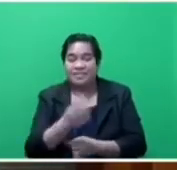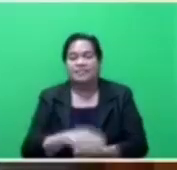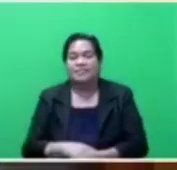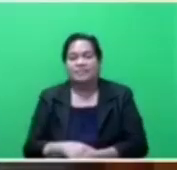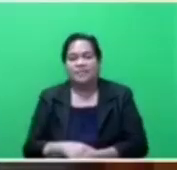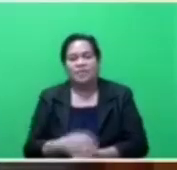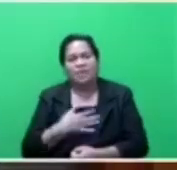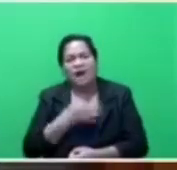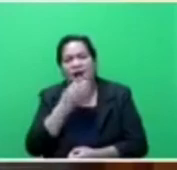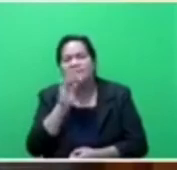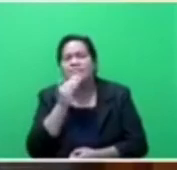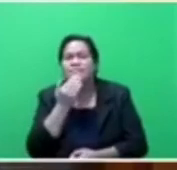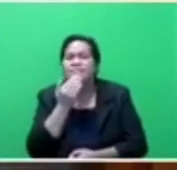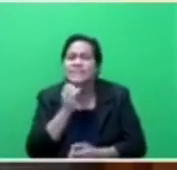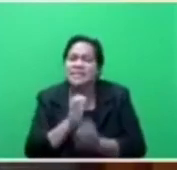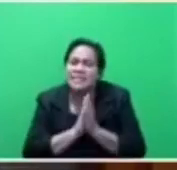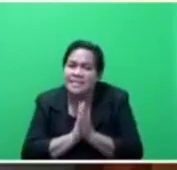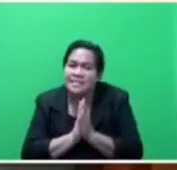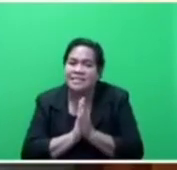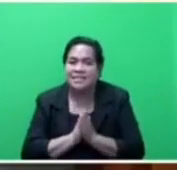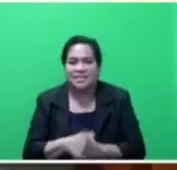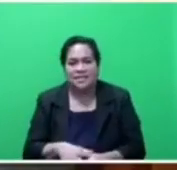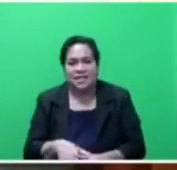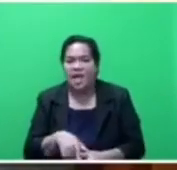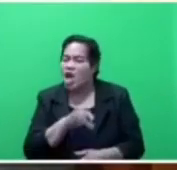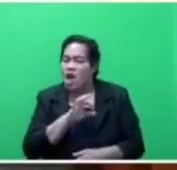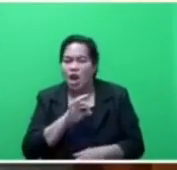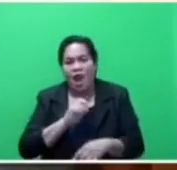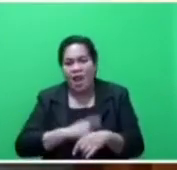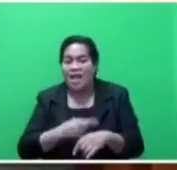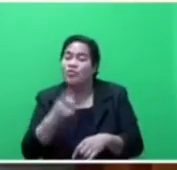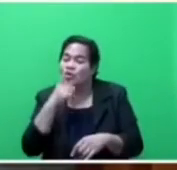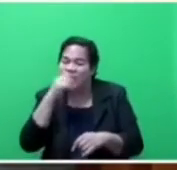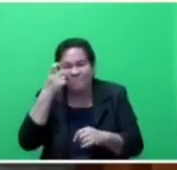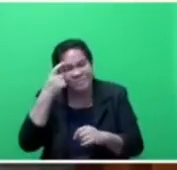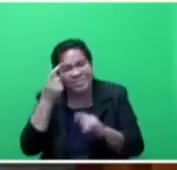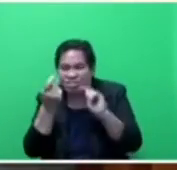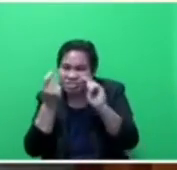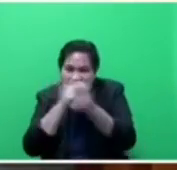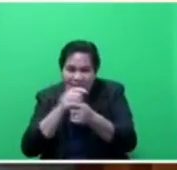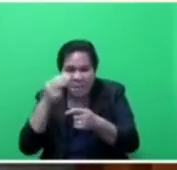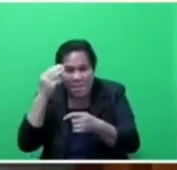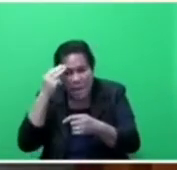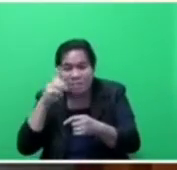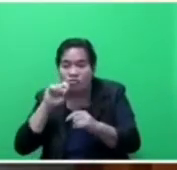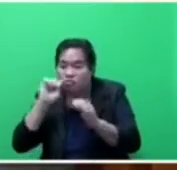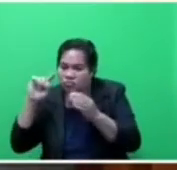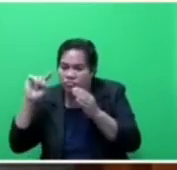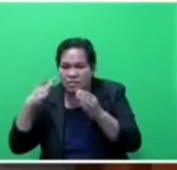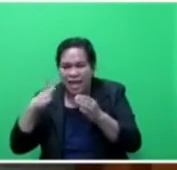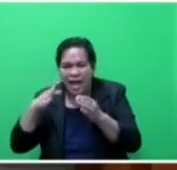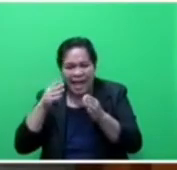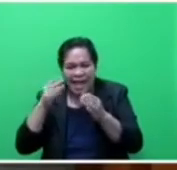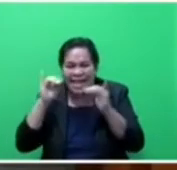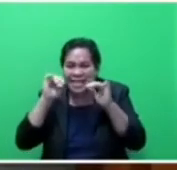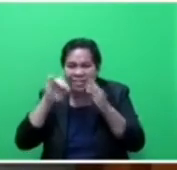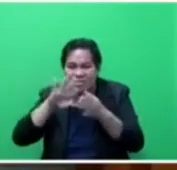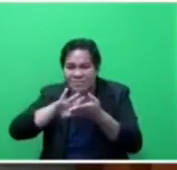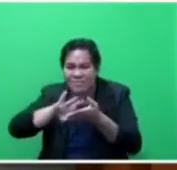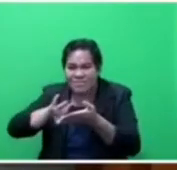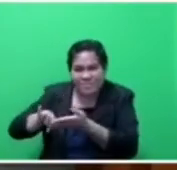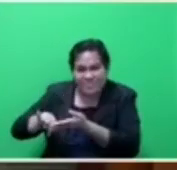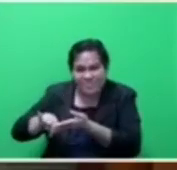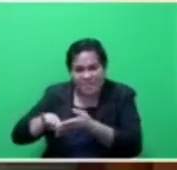implore the government side that it's not too late to consider those issues. There doesn't have to be